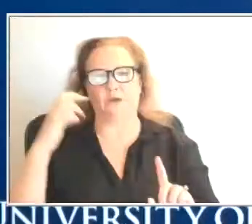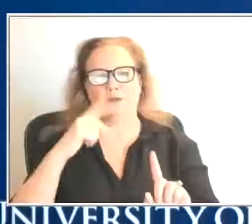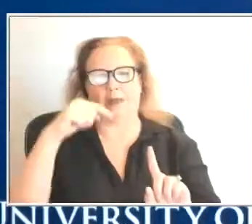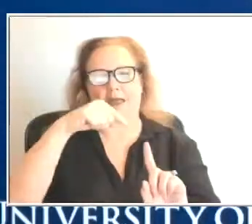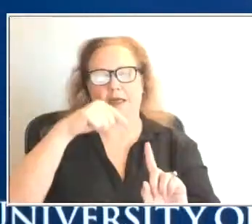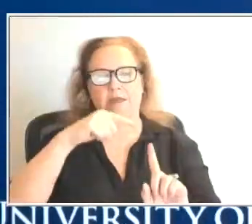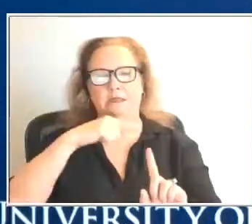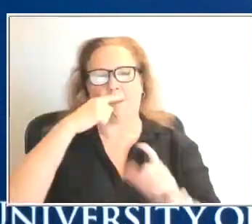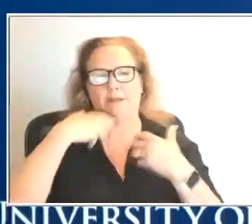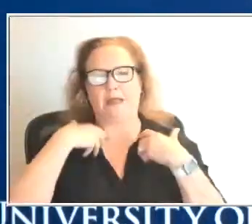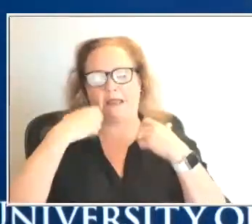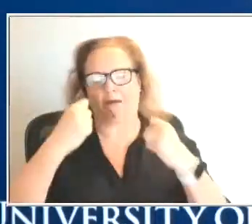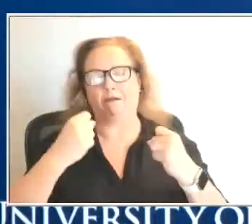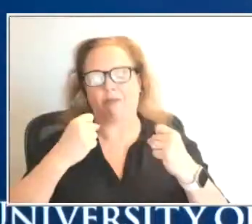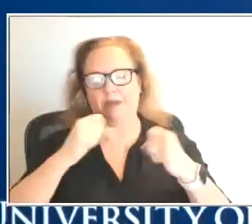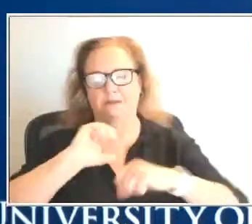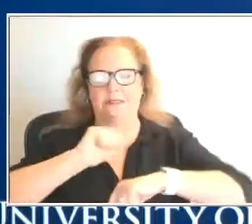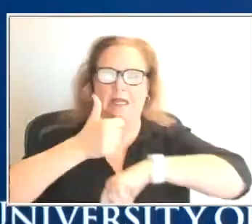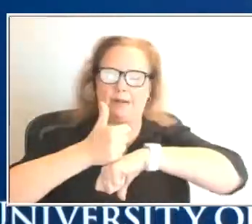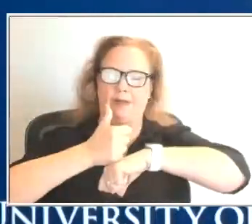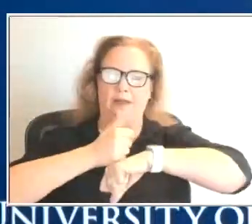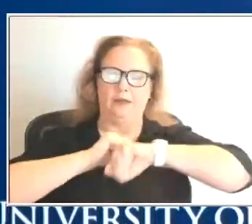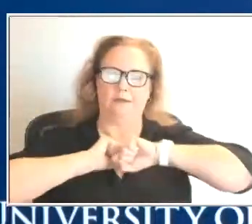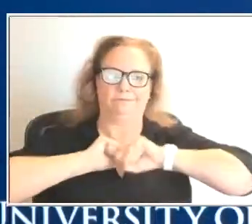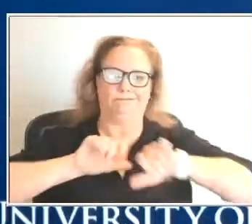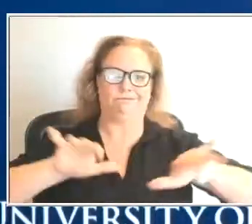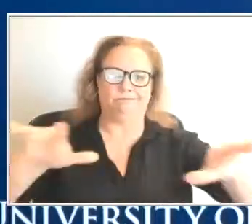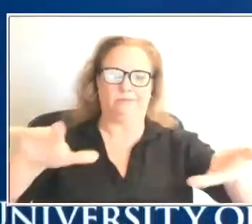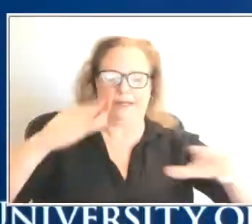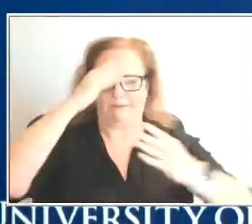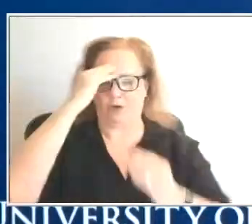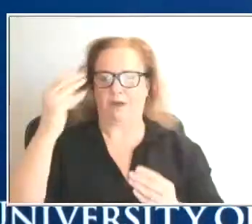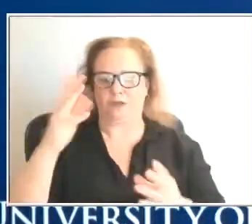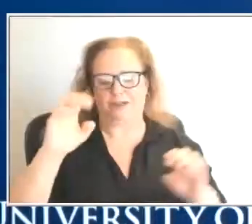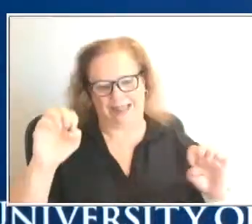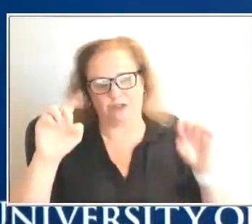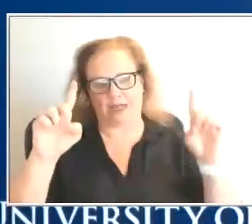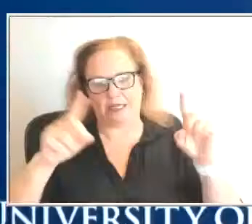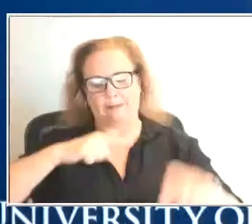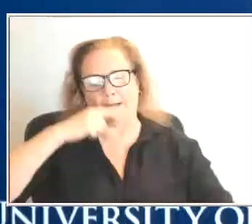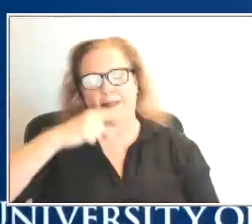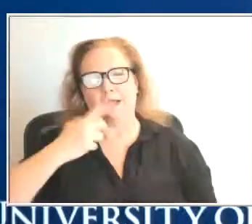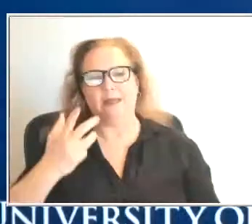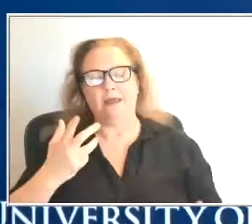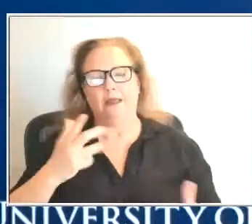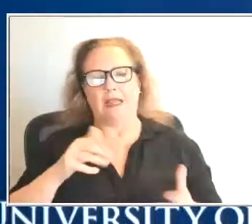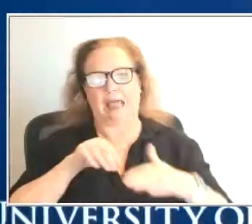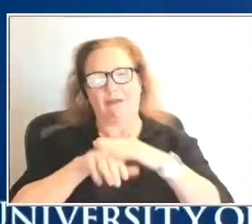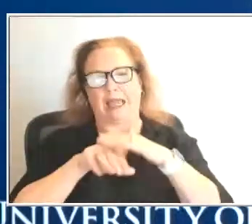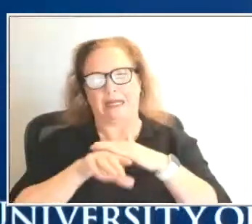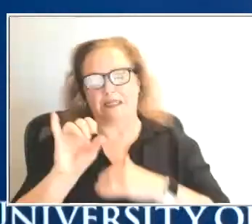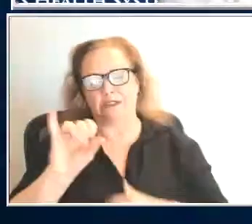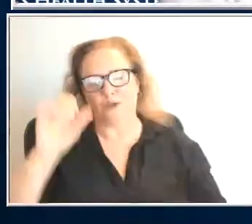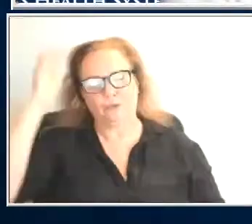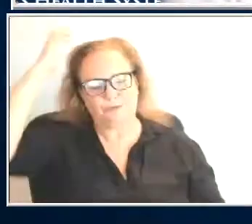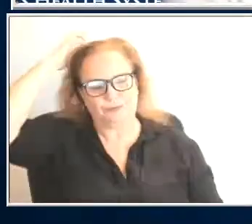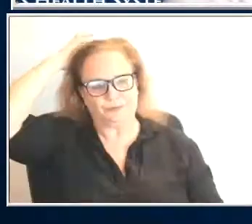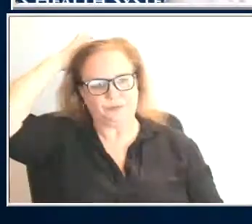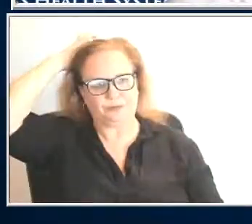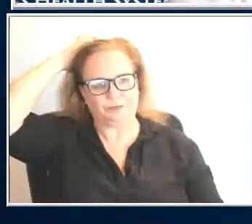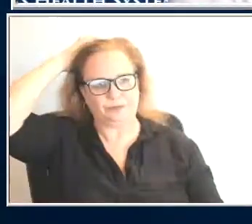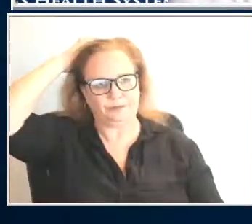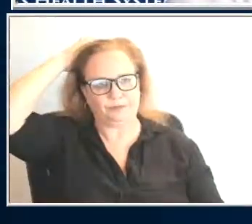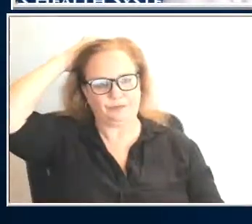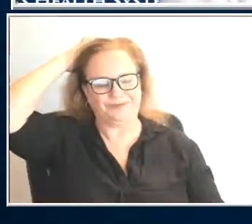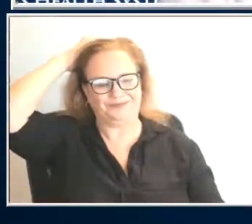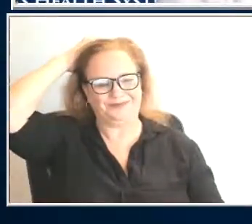health infrastructure, being able to get that information out there, that education, and then having access to it as well. All right. Thank